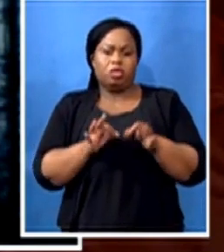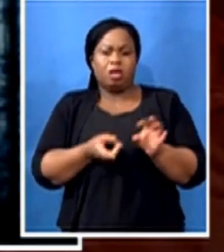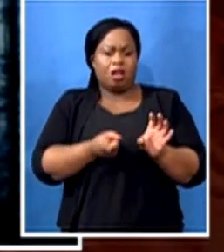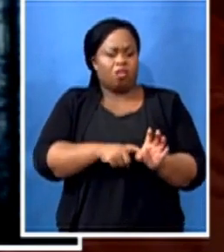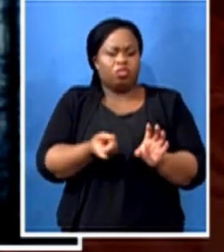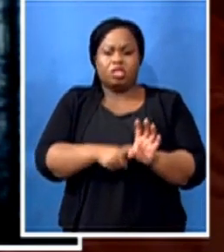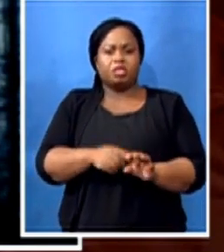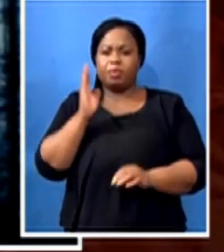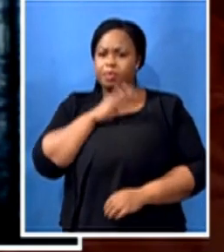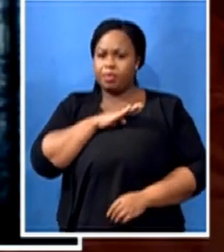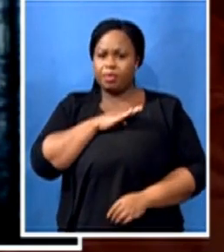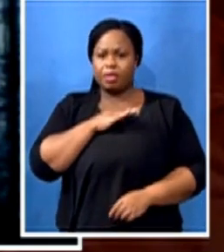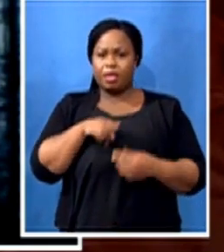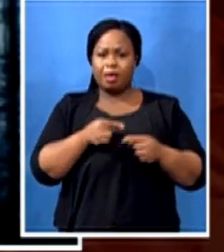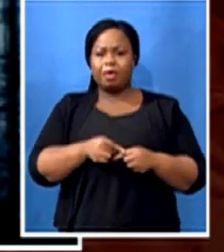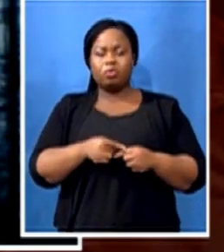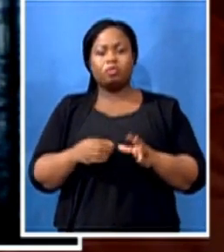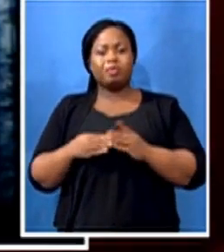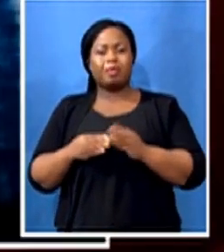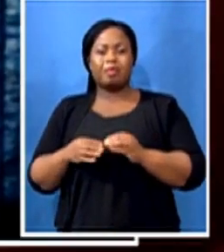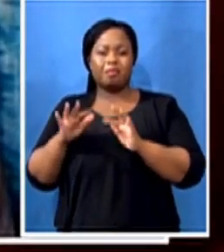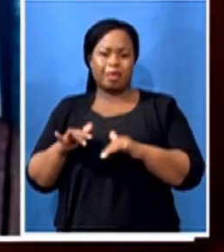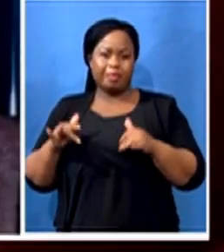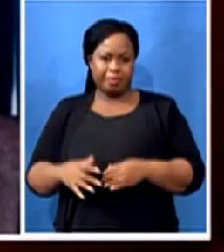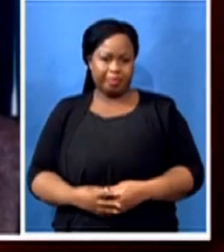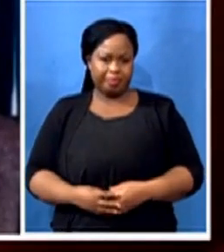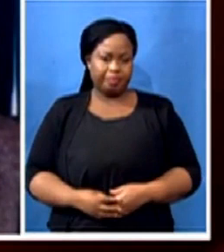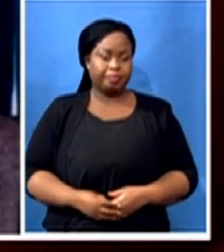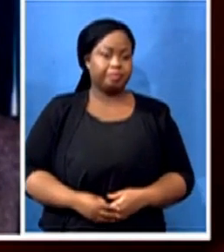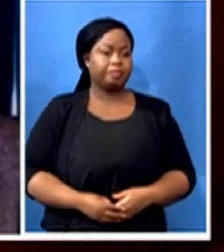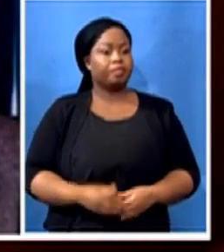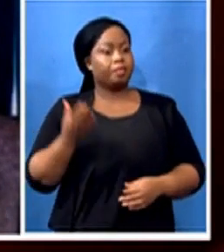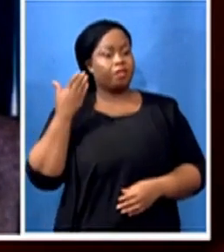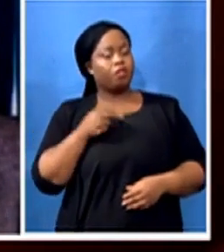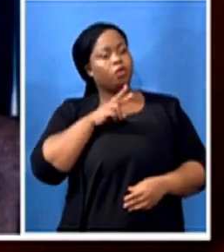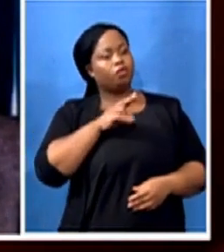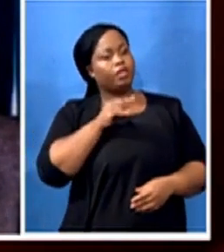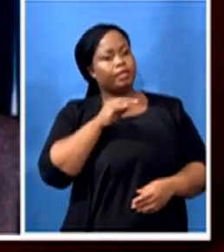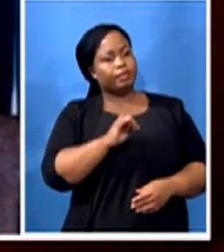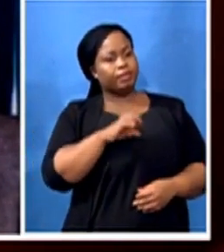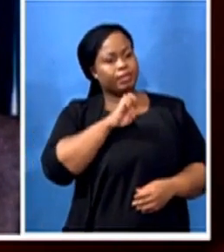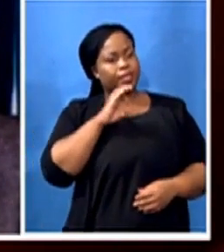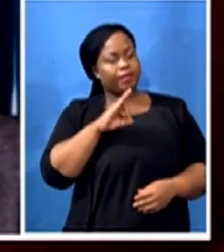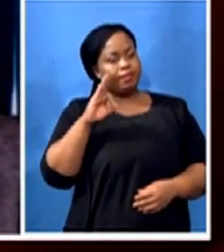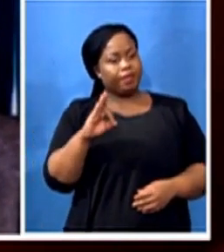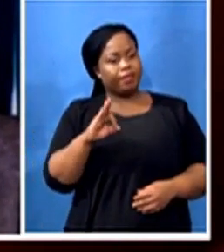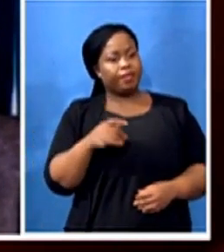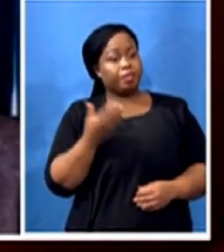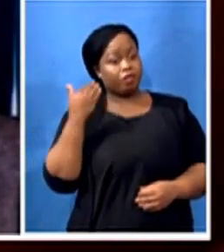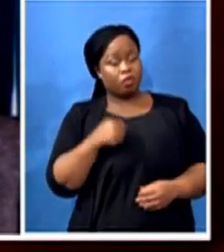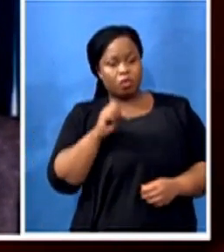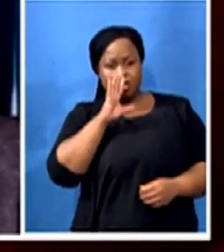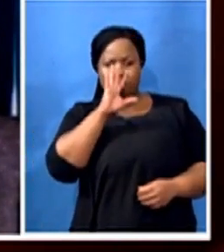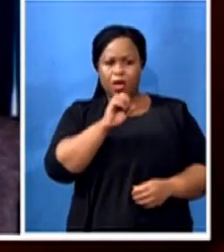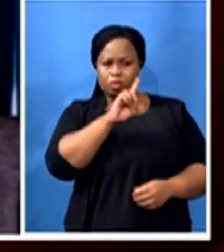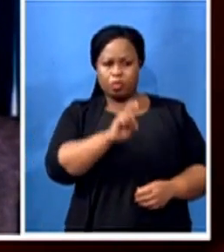of Parliament. I was speaking to Vuyani Pambo, EFF spokesperson, a little earlier on. I posed a question to him with regards to personality politics